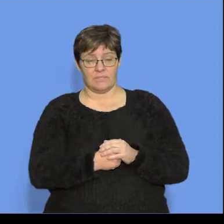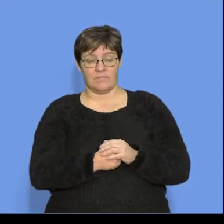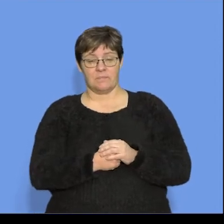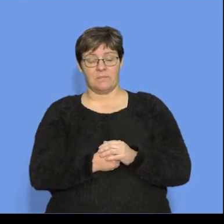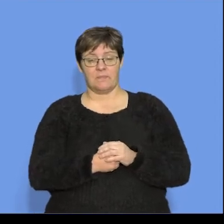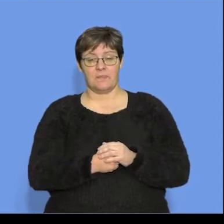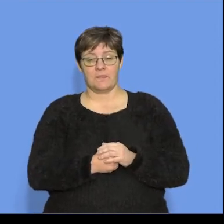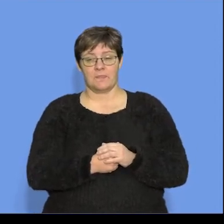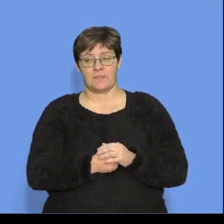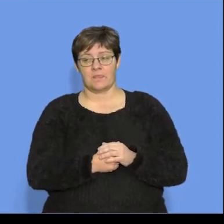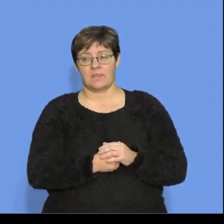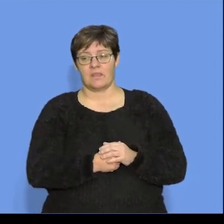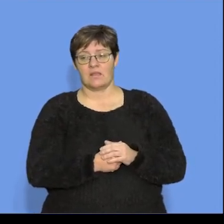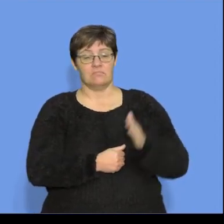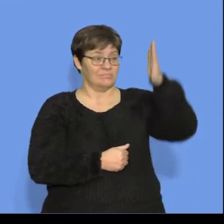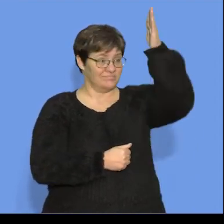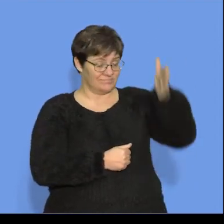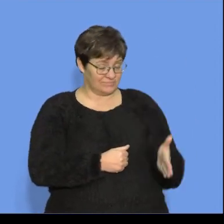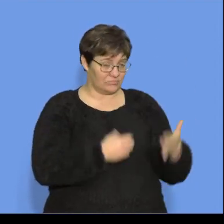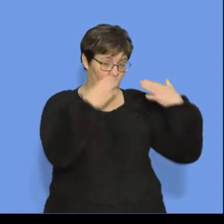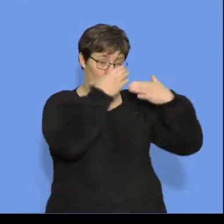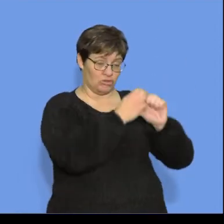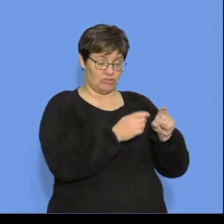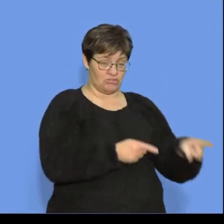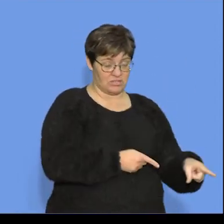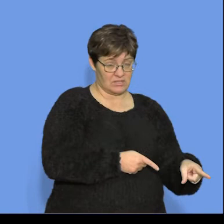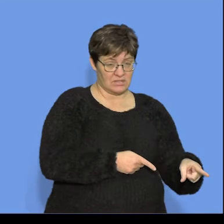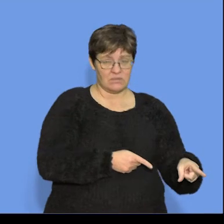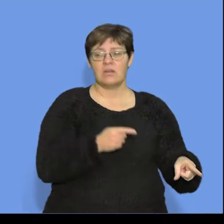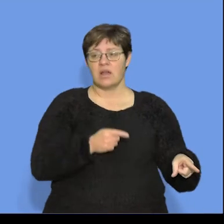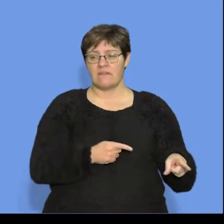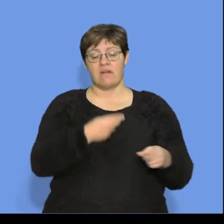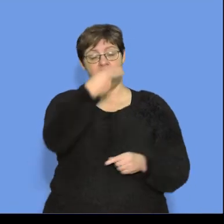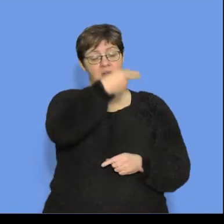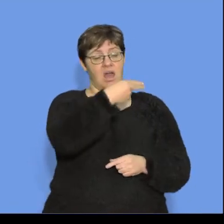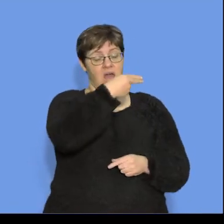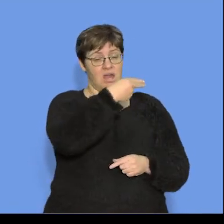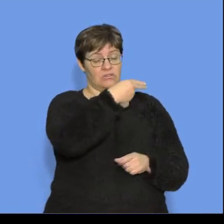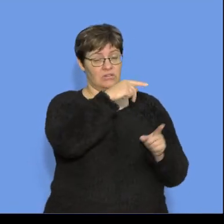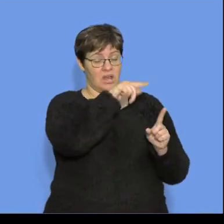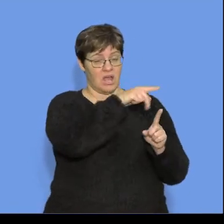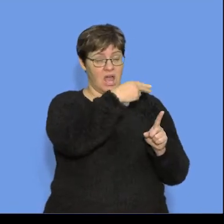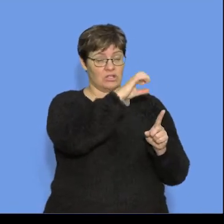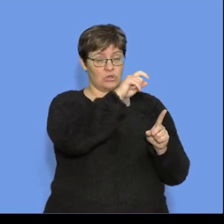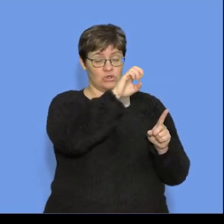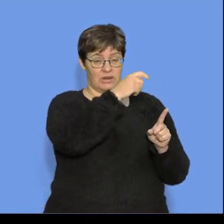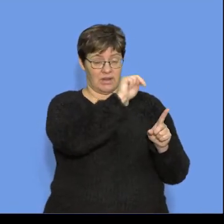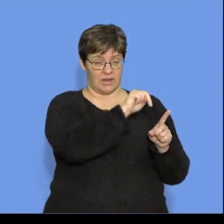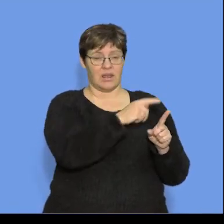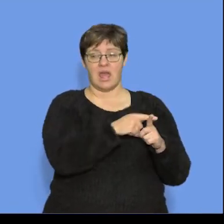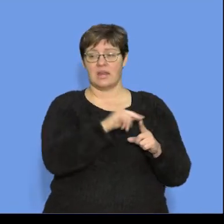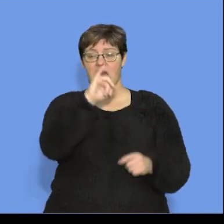So here's the concentration, and here we've got hydrogen, and here we've got